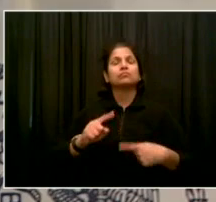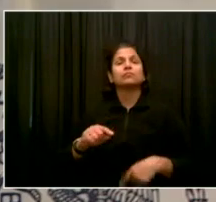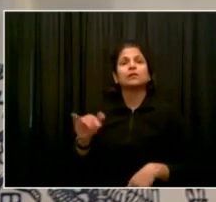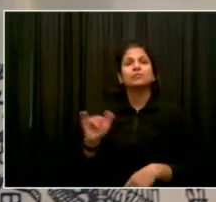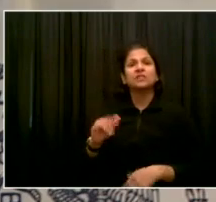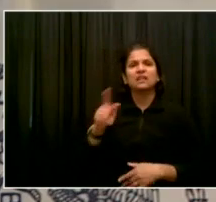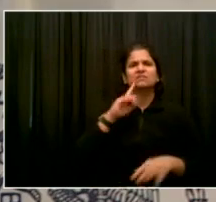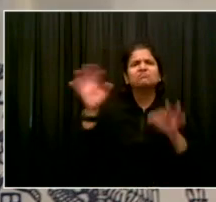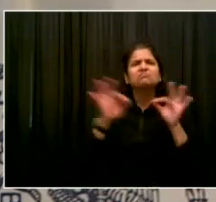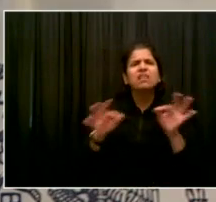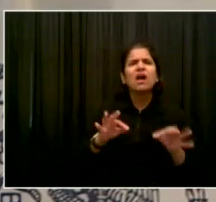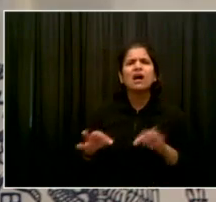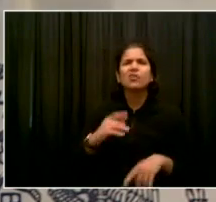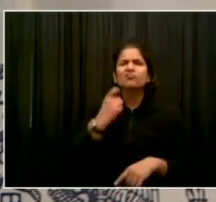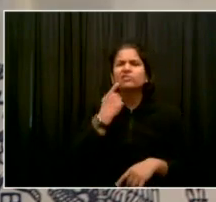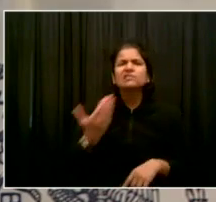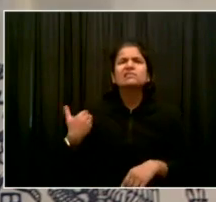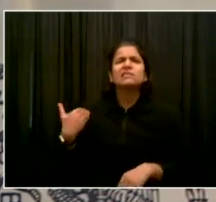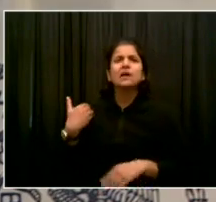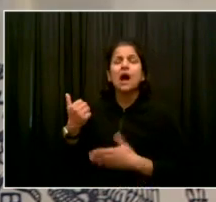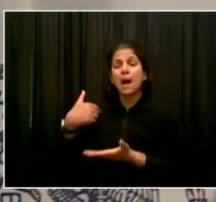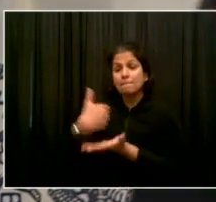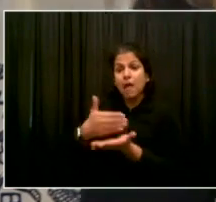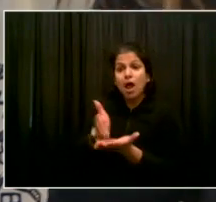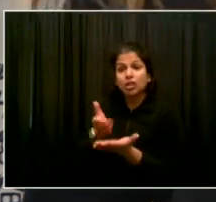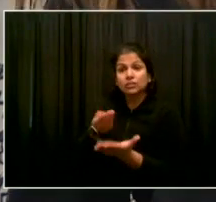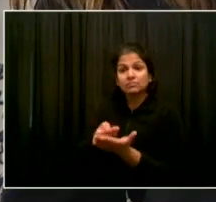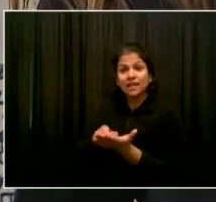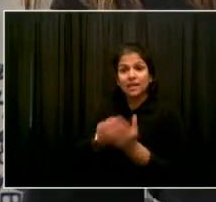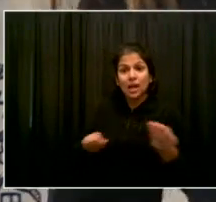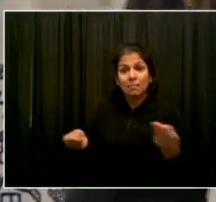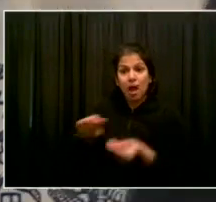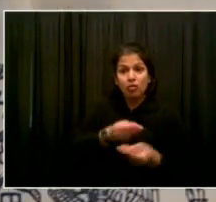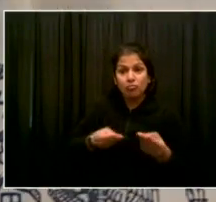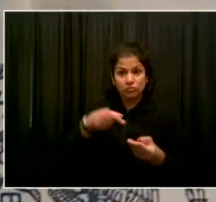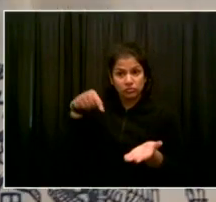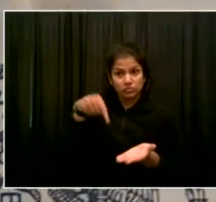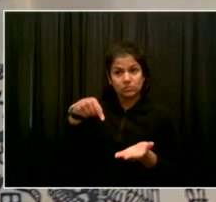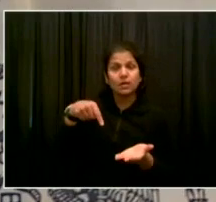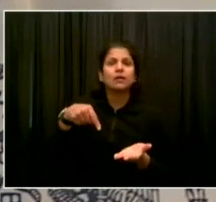ago. First, a focus on